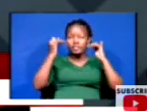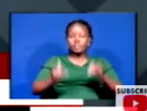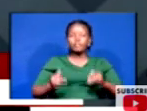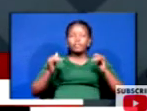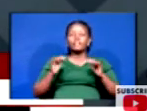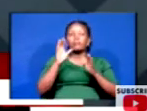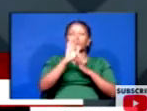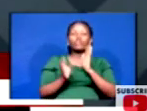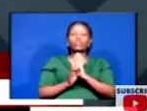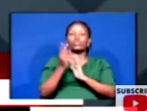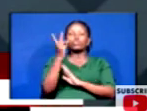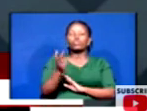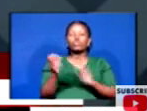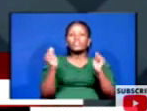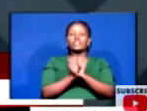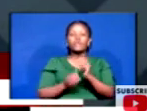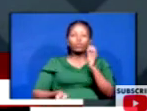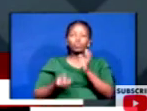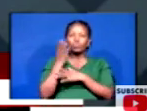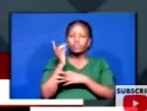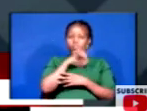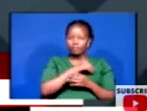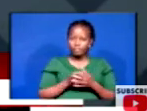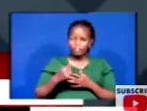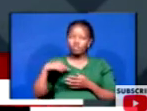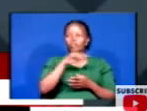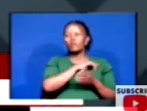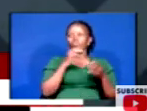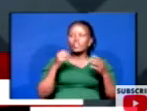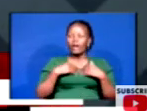effect. We've actually been very active litigants